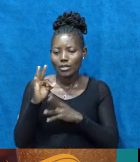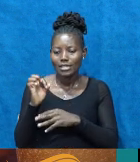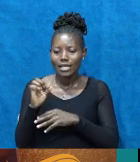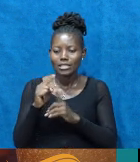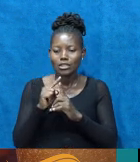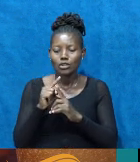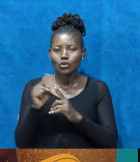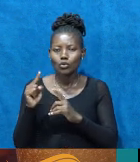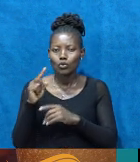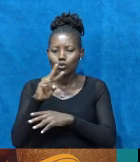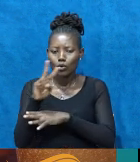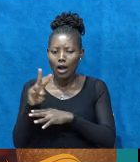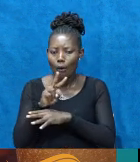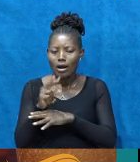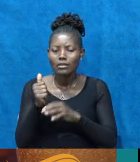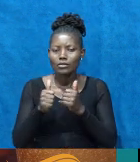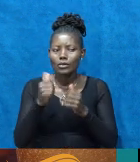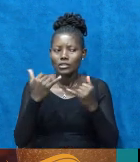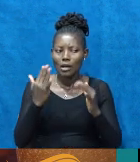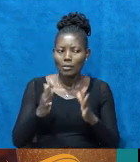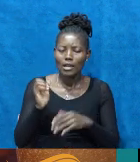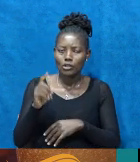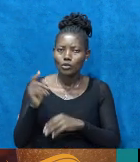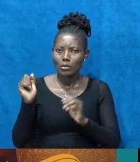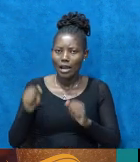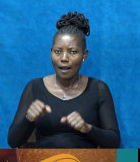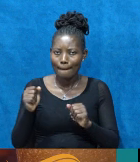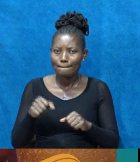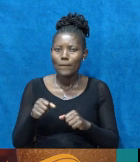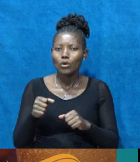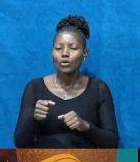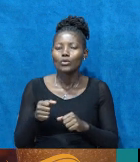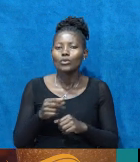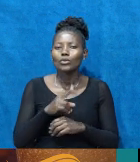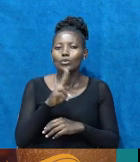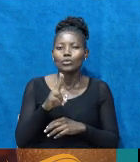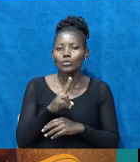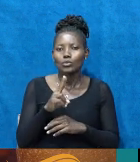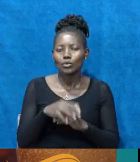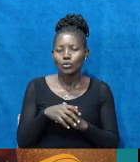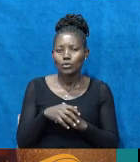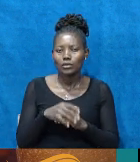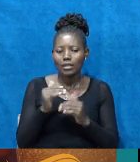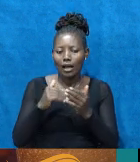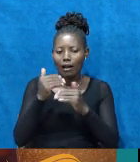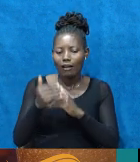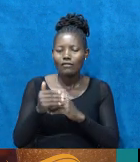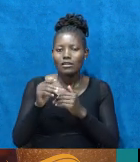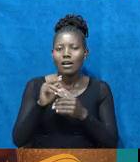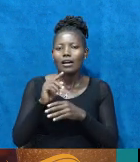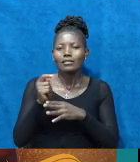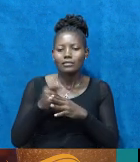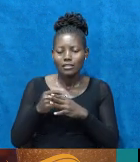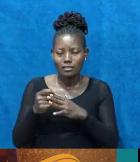session, we usually have a window period of between 30 minutes to 2 hours in which an athlete needs to be able to take